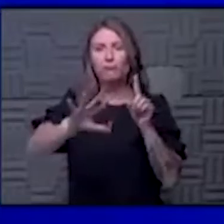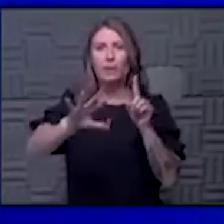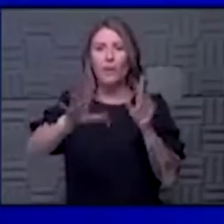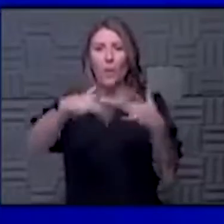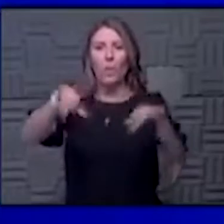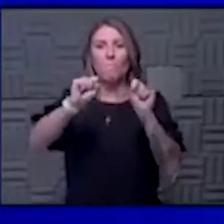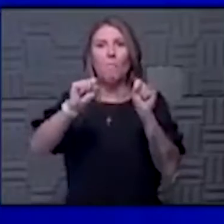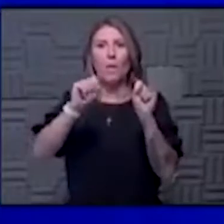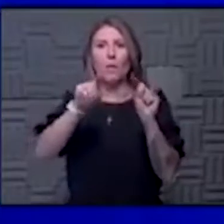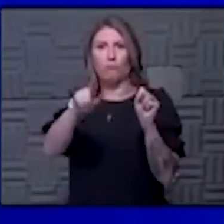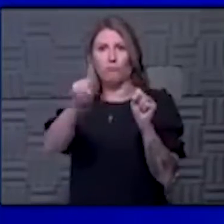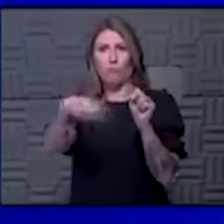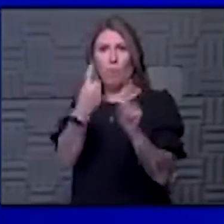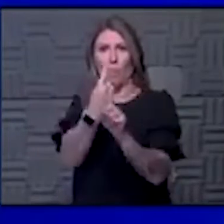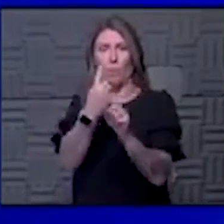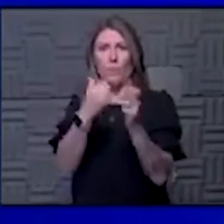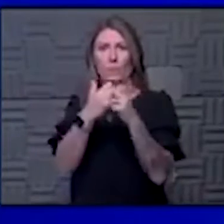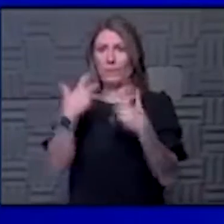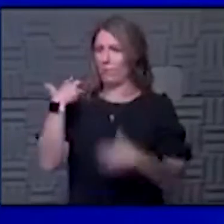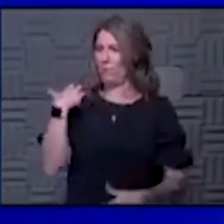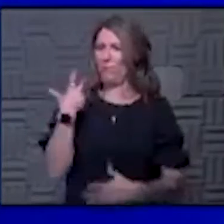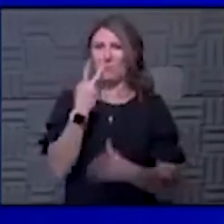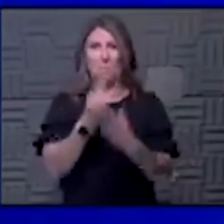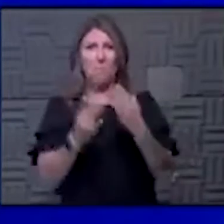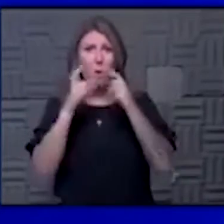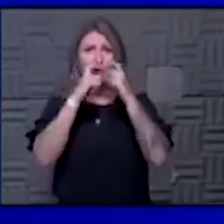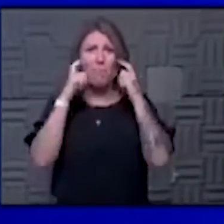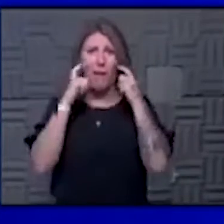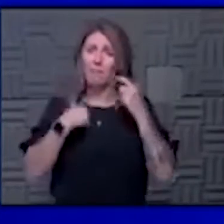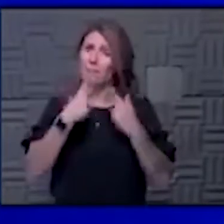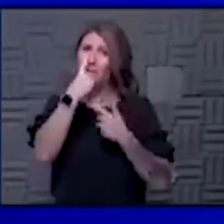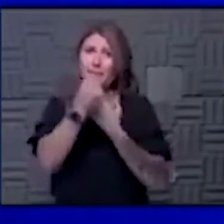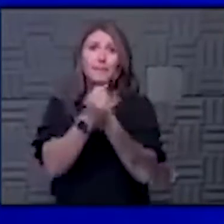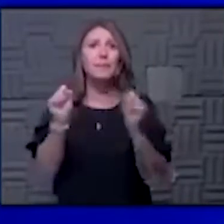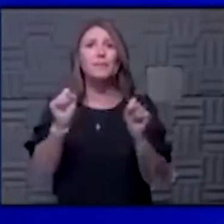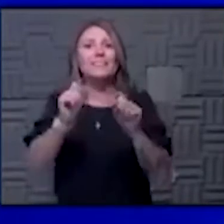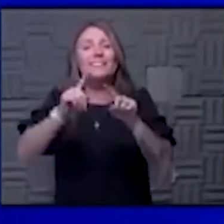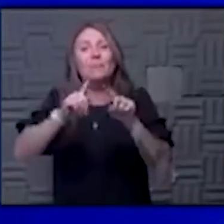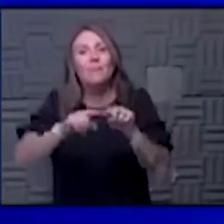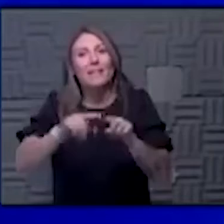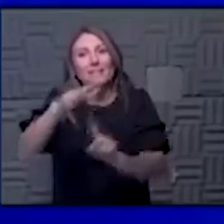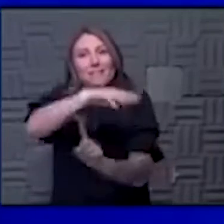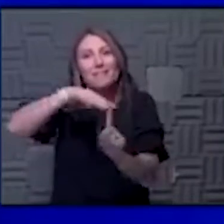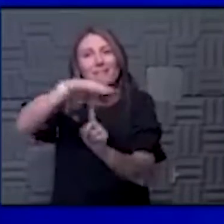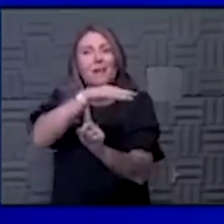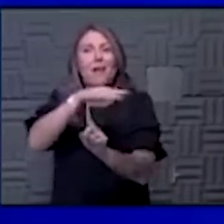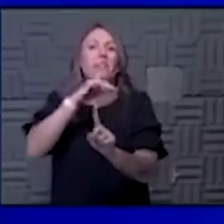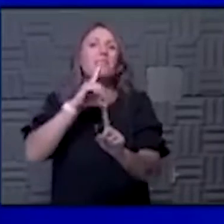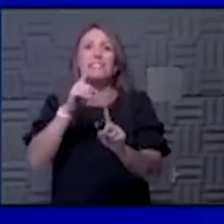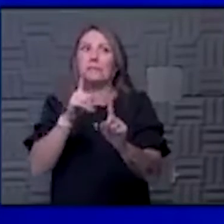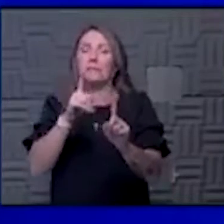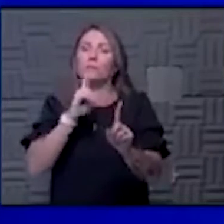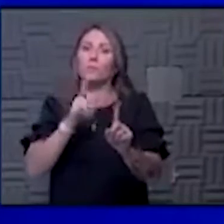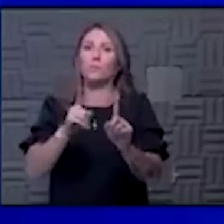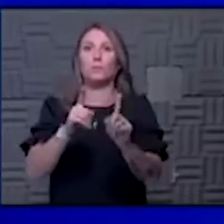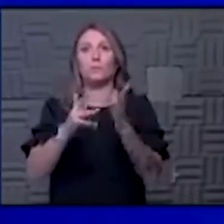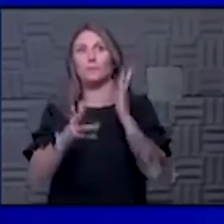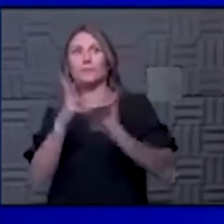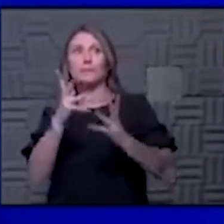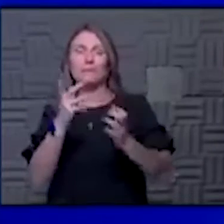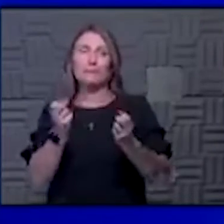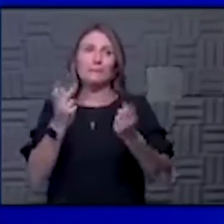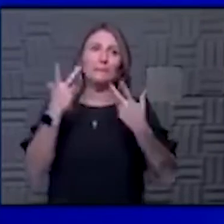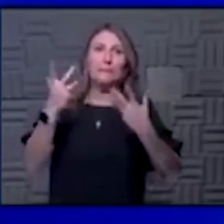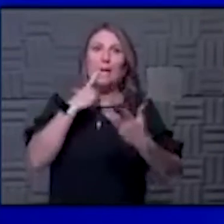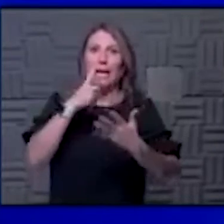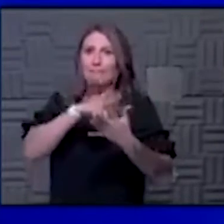only one on the rink with the coach and getting them both to wear a mask, I think you're pretty safe. Yeah, so I think it really depends on it's such a dynamic question, and we don't try and sidestep